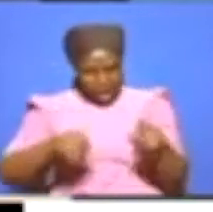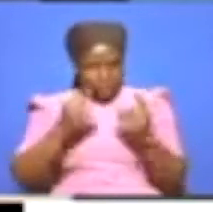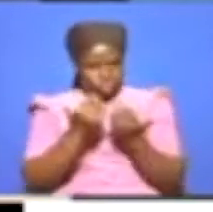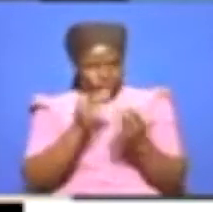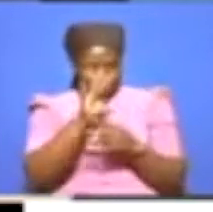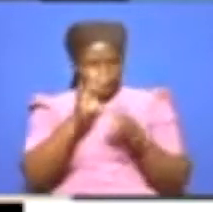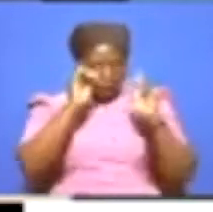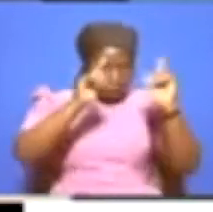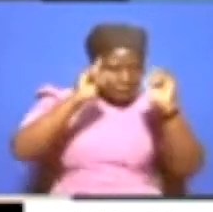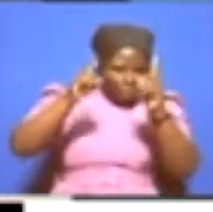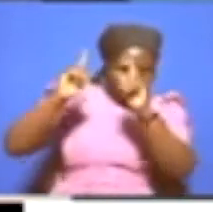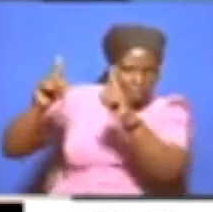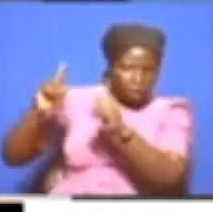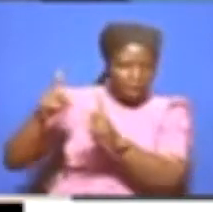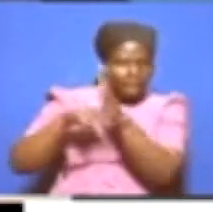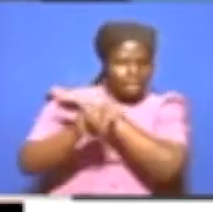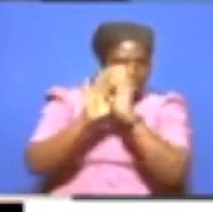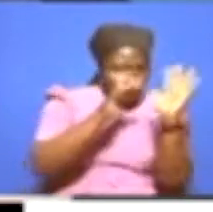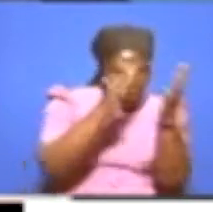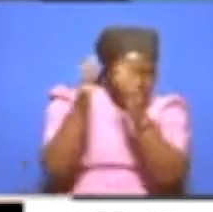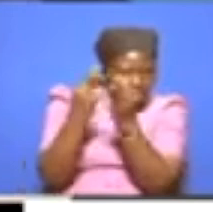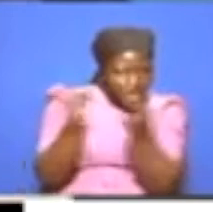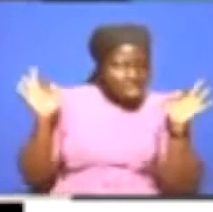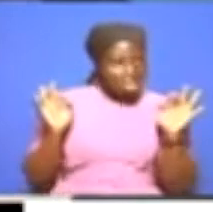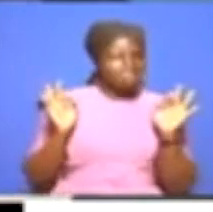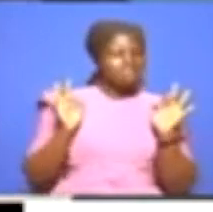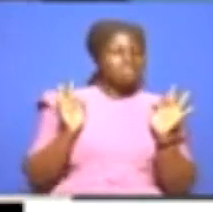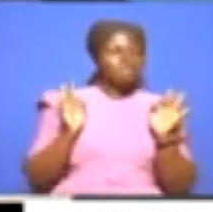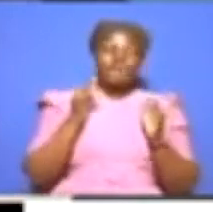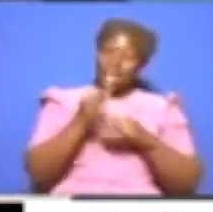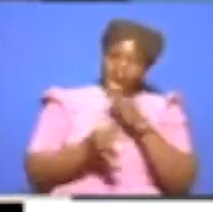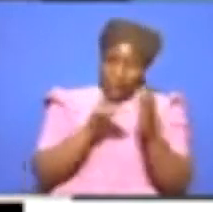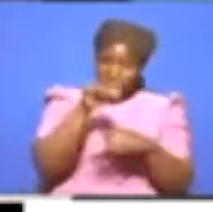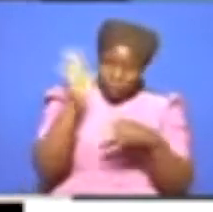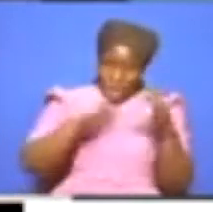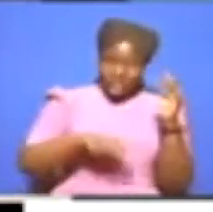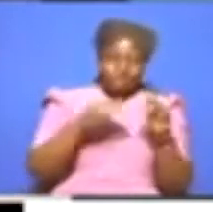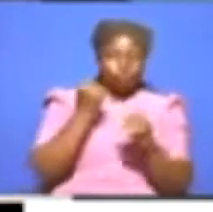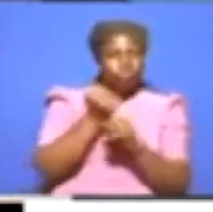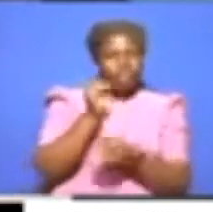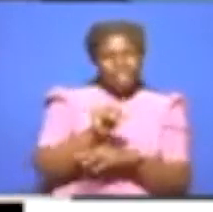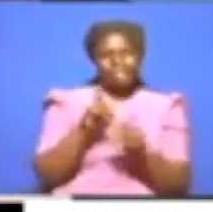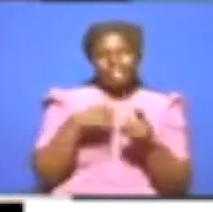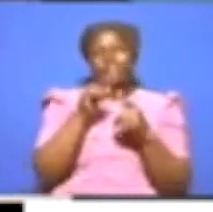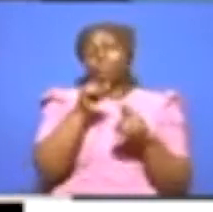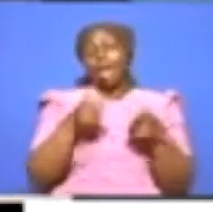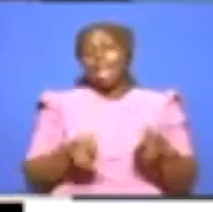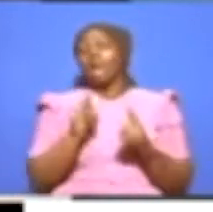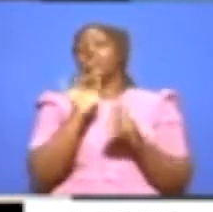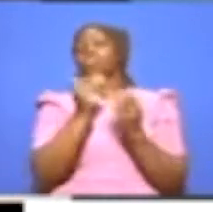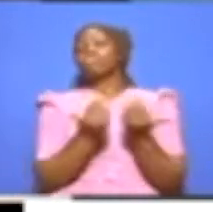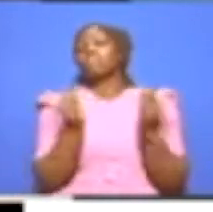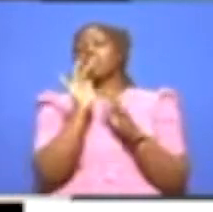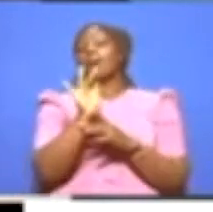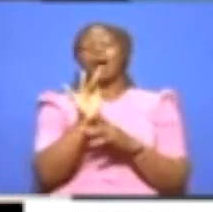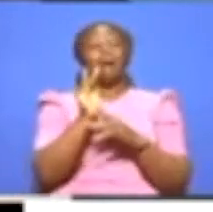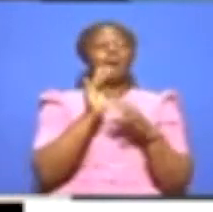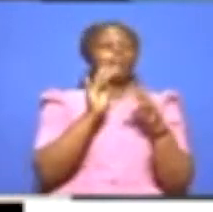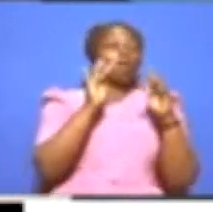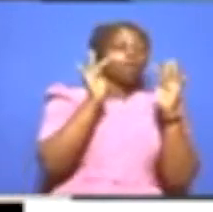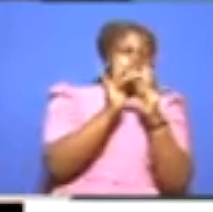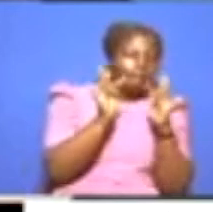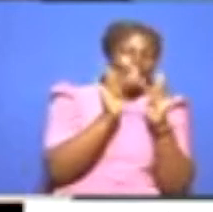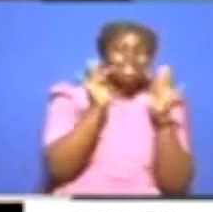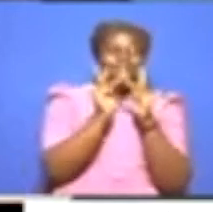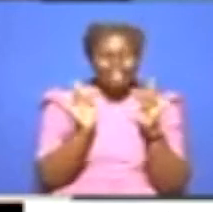the jungle? And if you can't do that, why do you let your child wander freely roaming on this internet cyberspace?